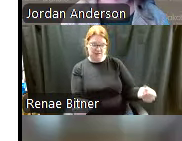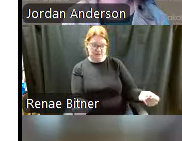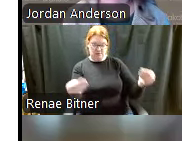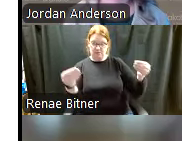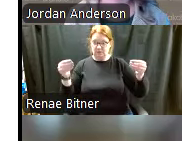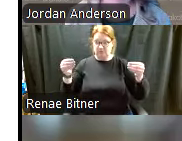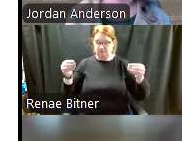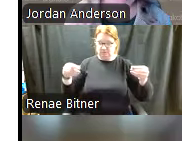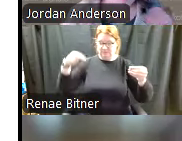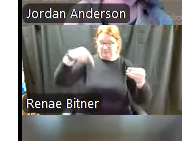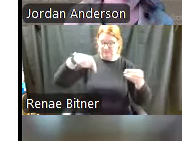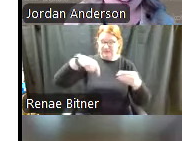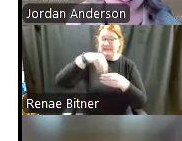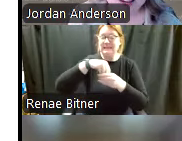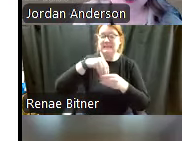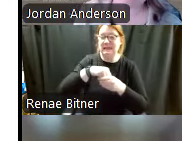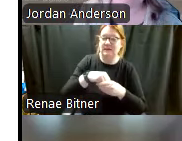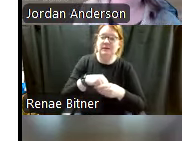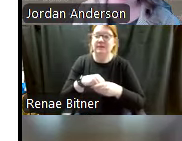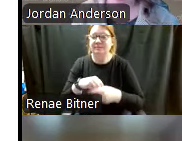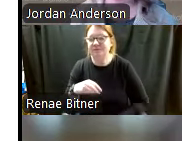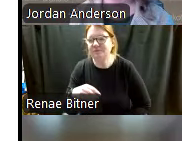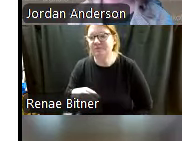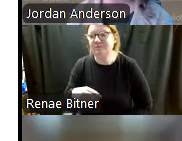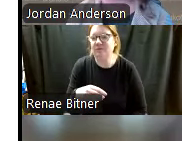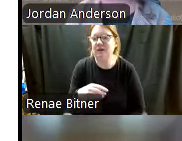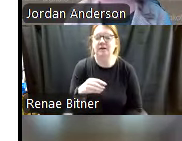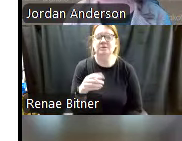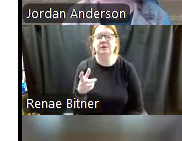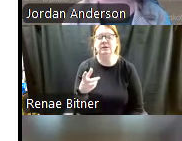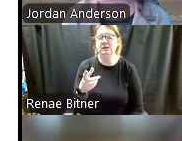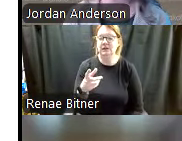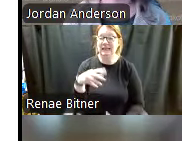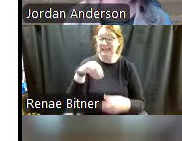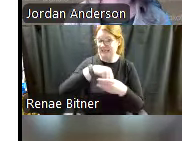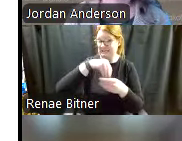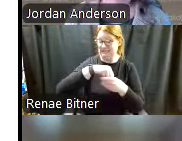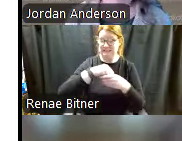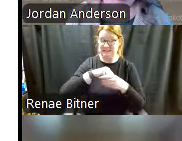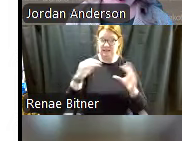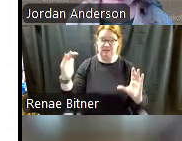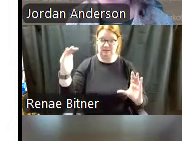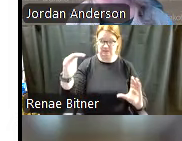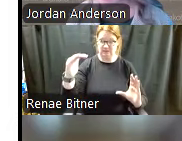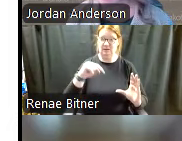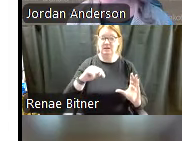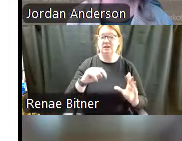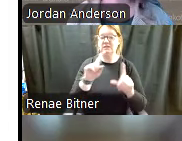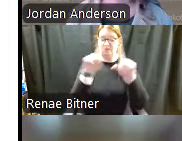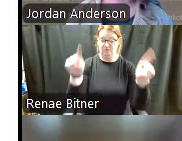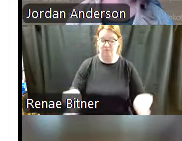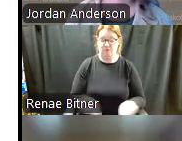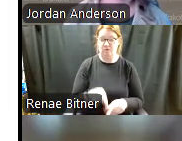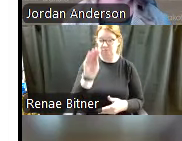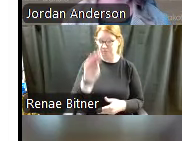packet, Nicole and I should say in our presentations, give the referral packet. And in that referral packet is the referral form, a